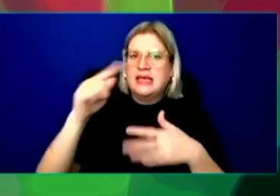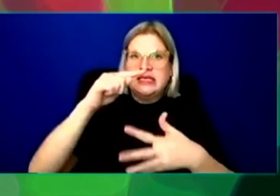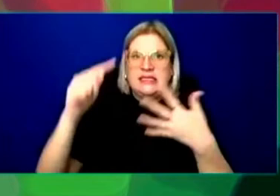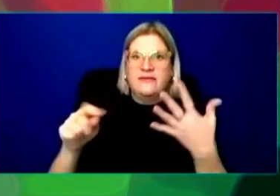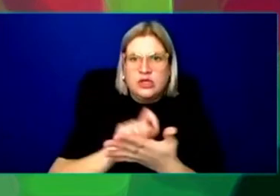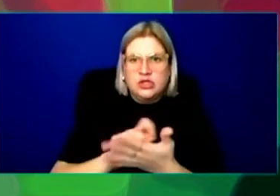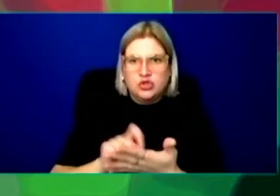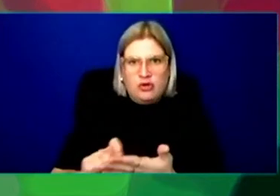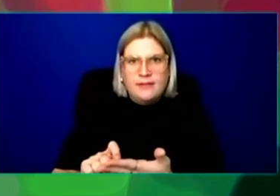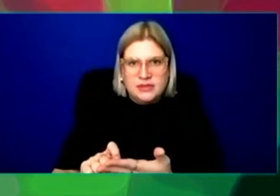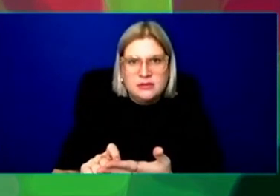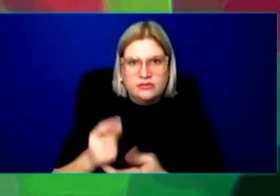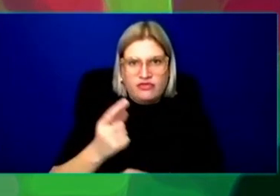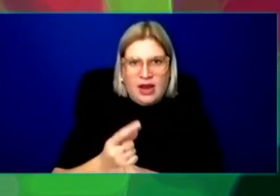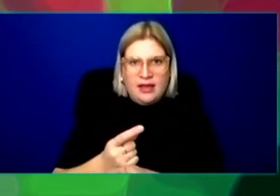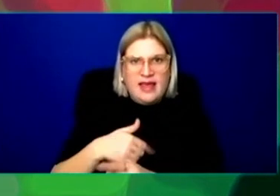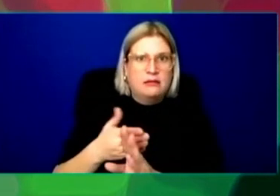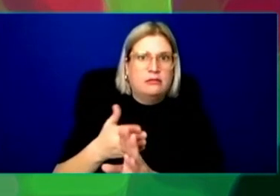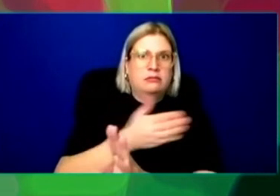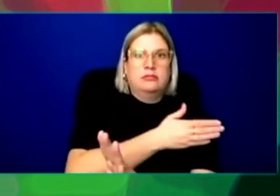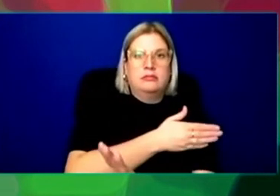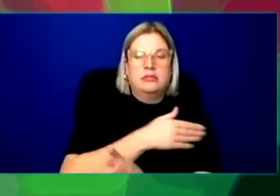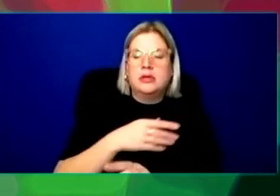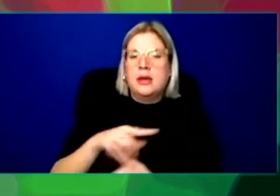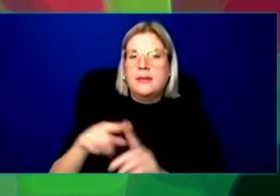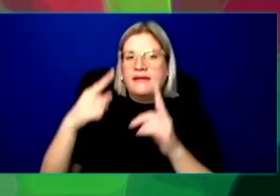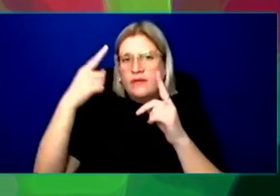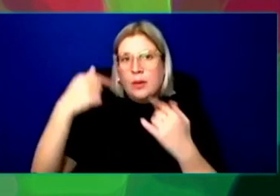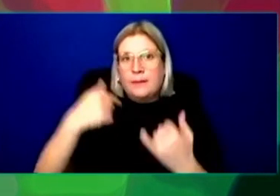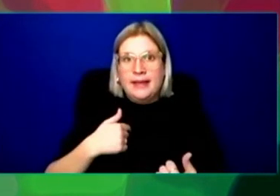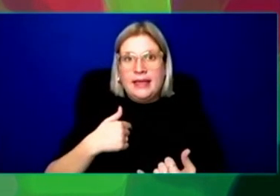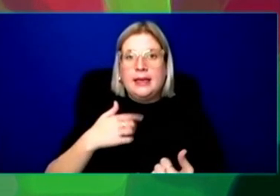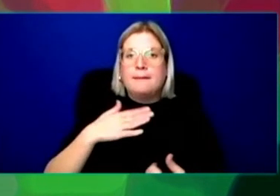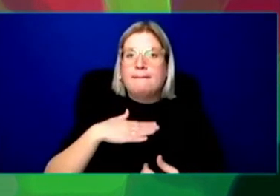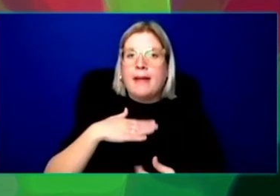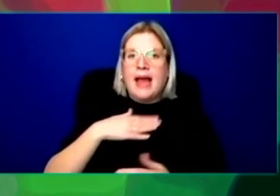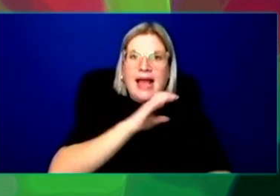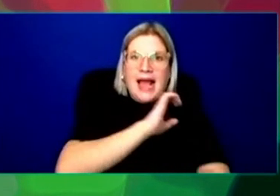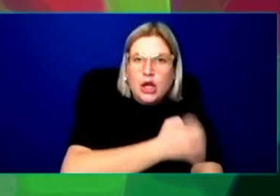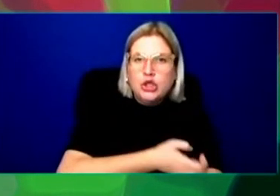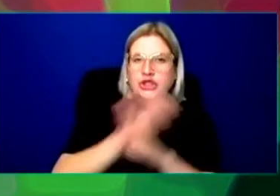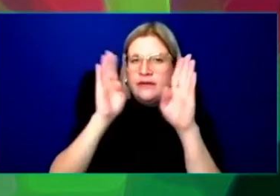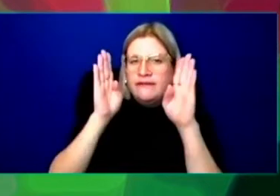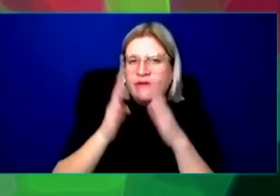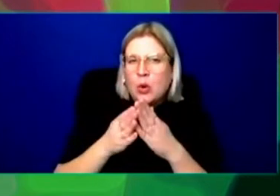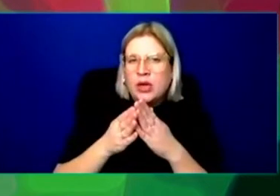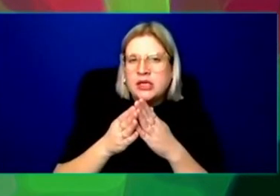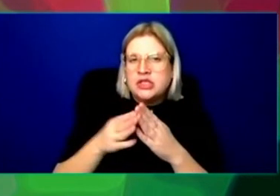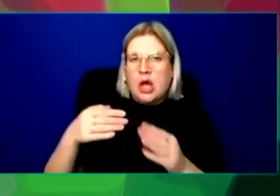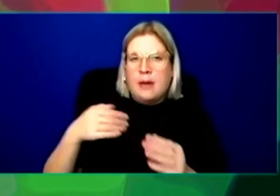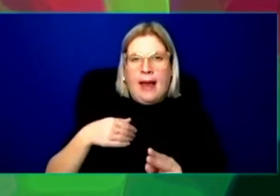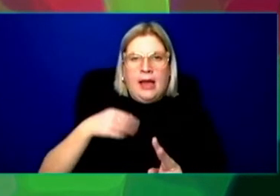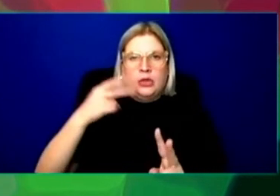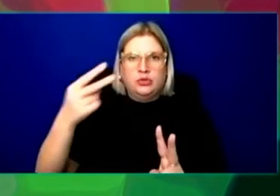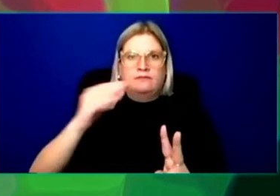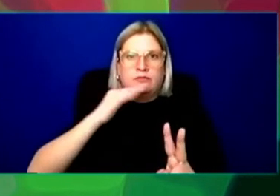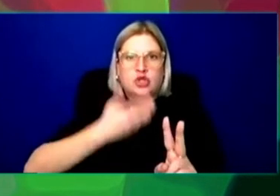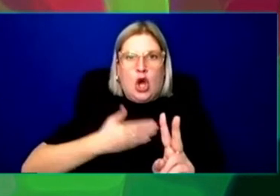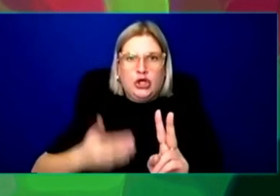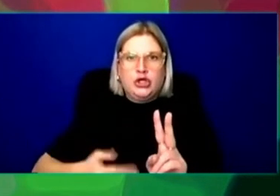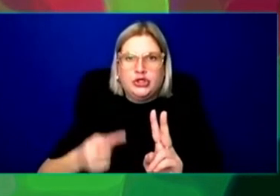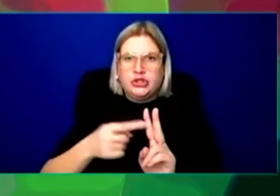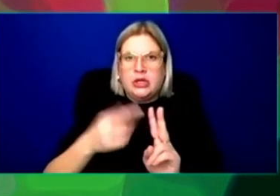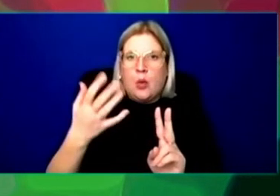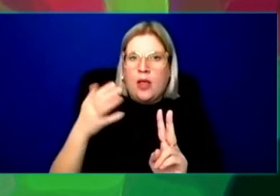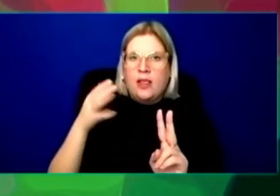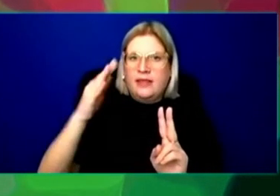we've mentioned. And so for me, that is the source of my energy, that's the source of my imagination,